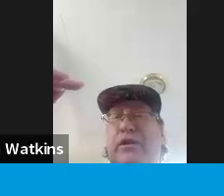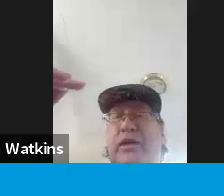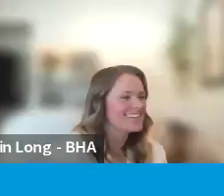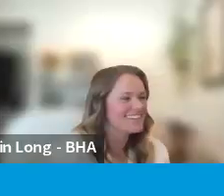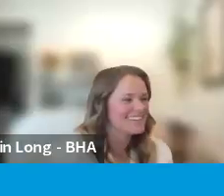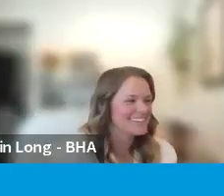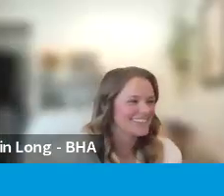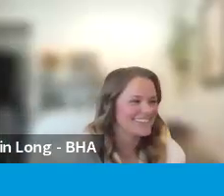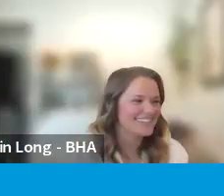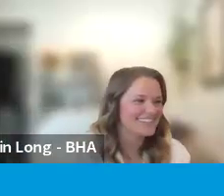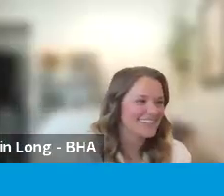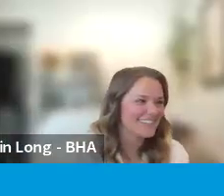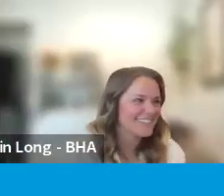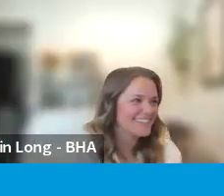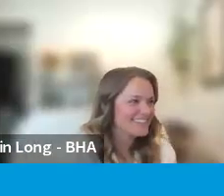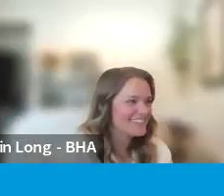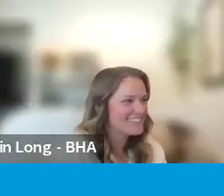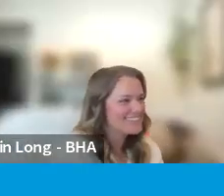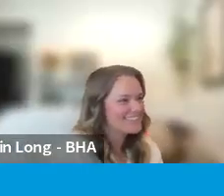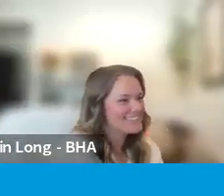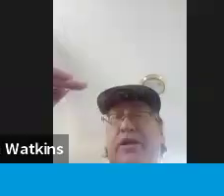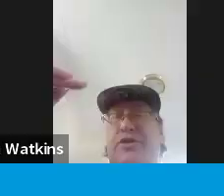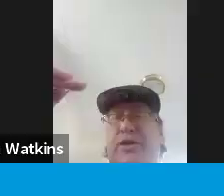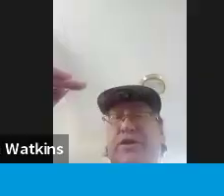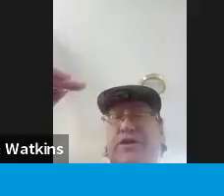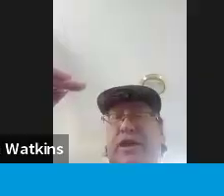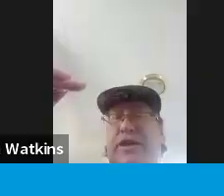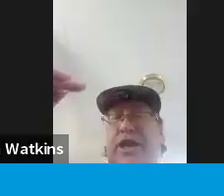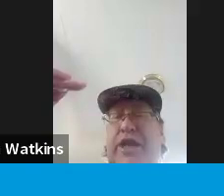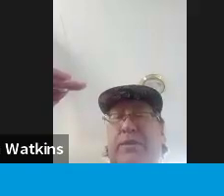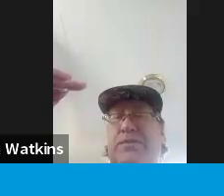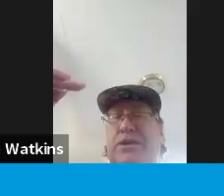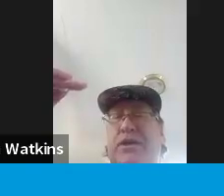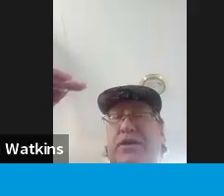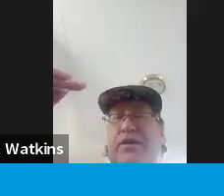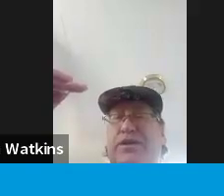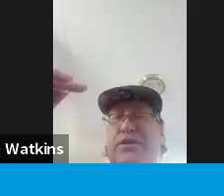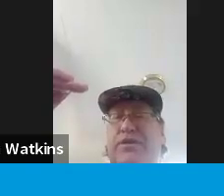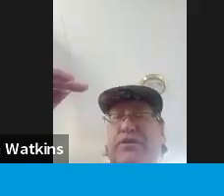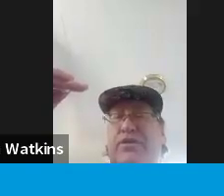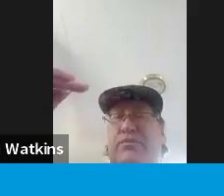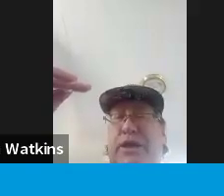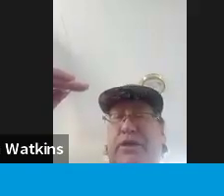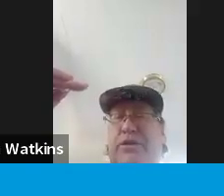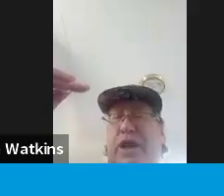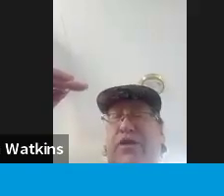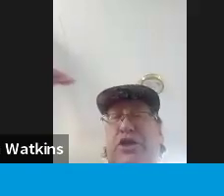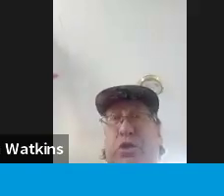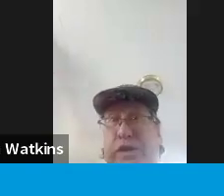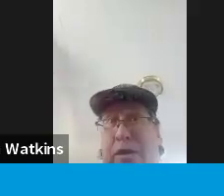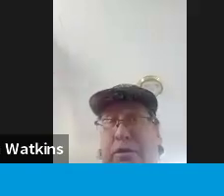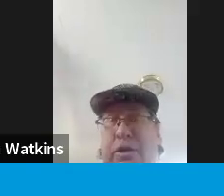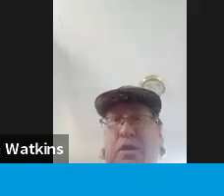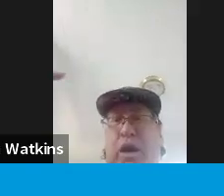newsletter and then send out people's email addresses and names to be from